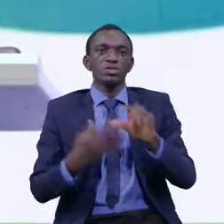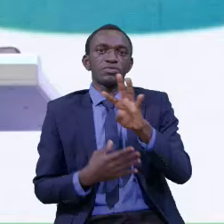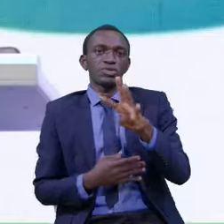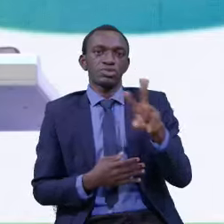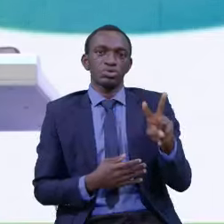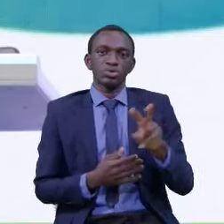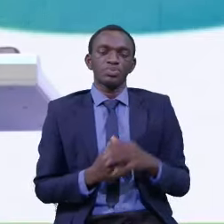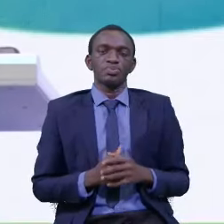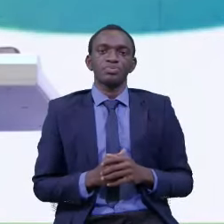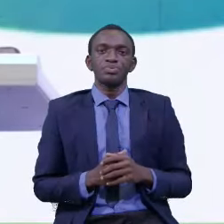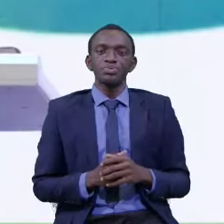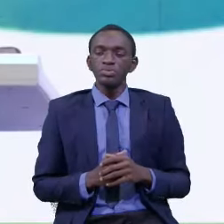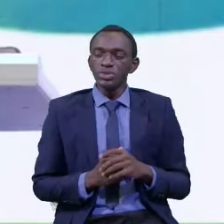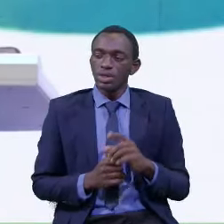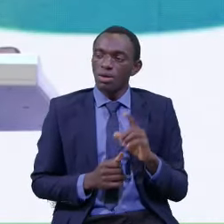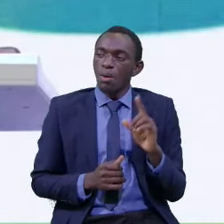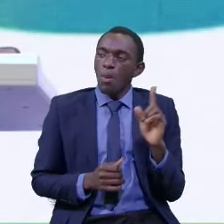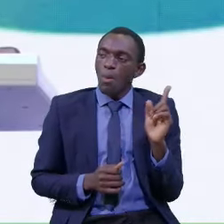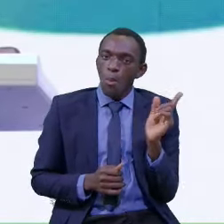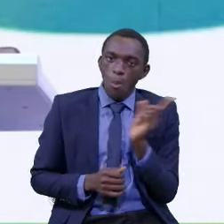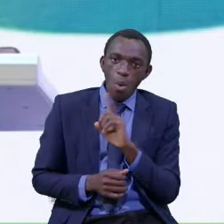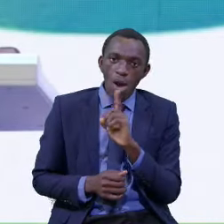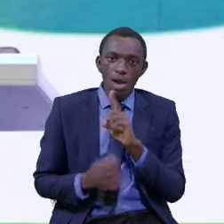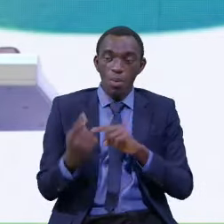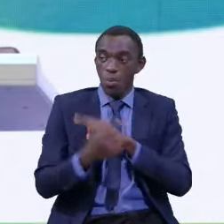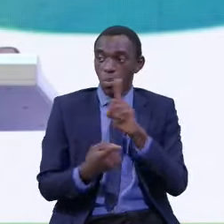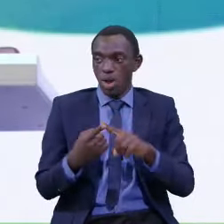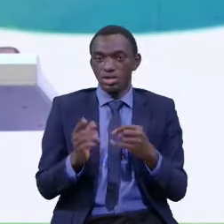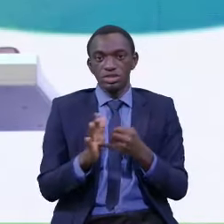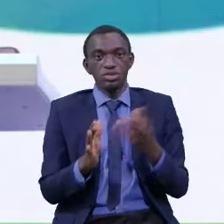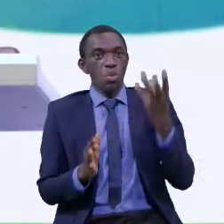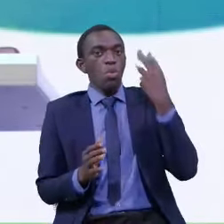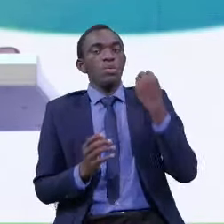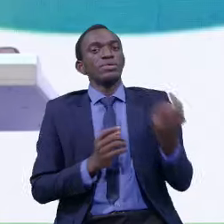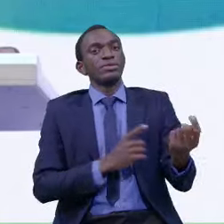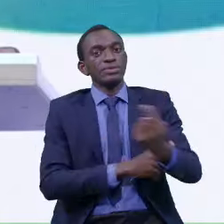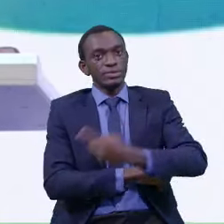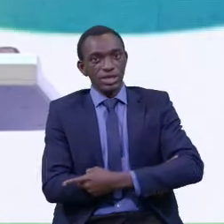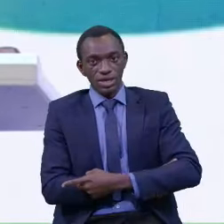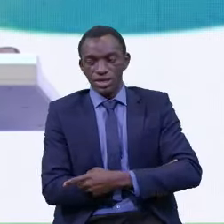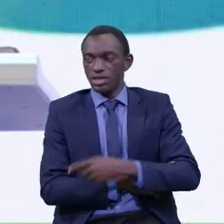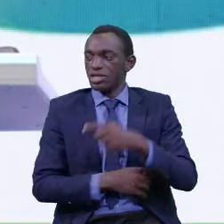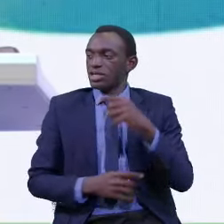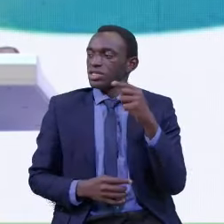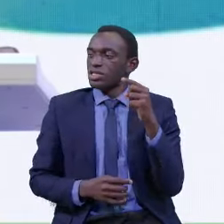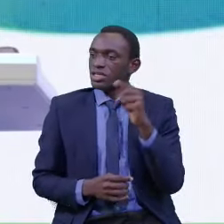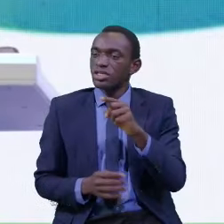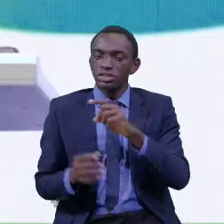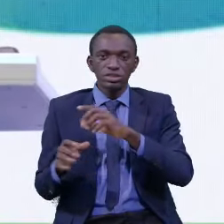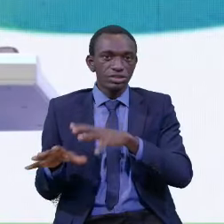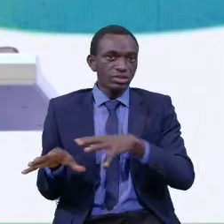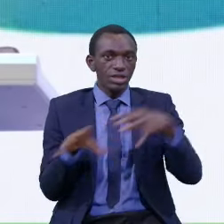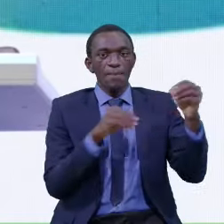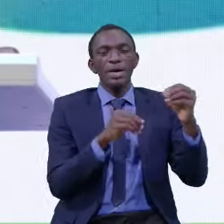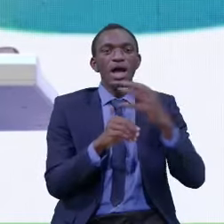And when it was day, he departed and went into the